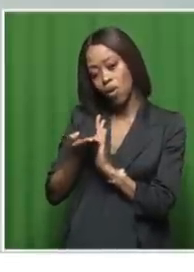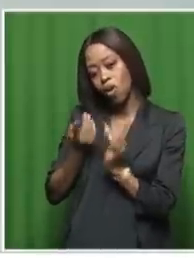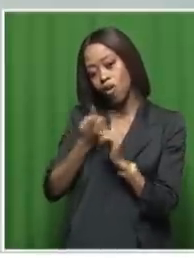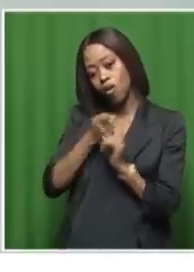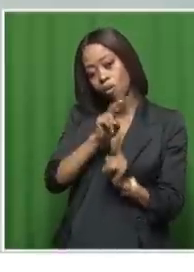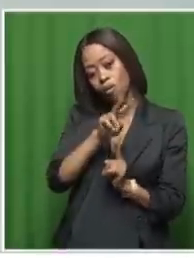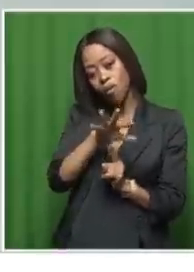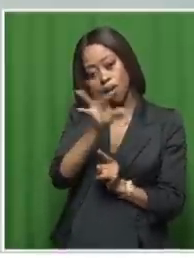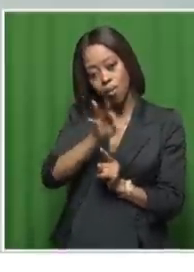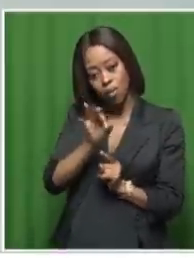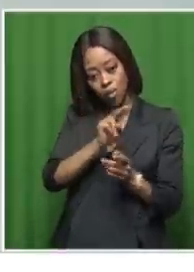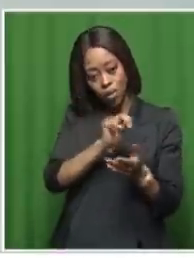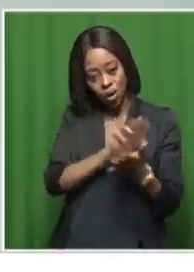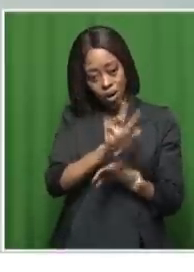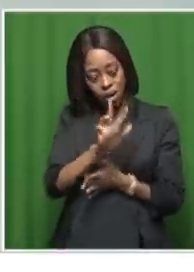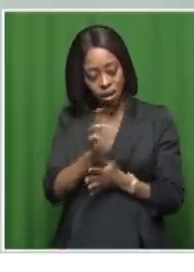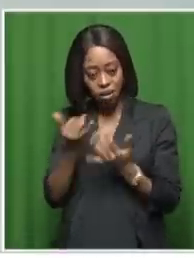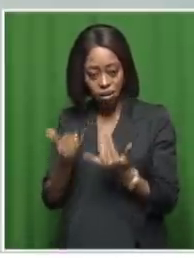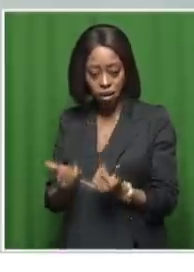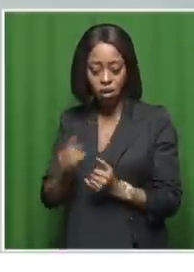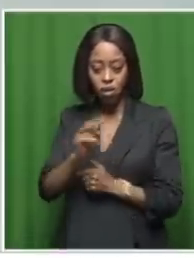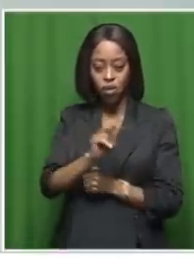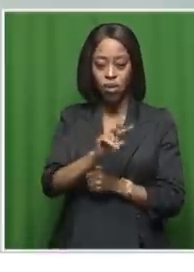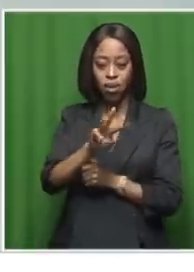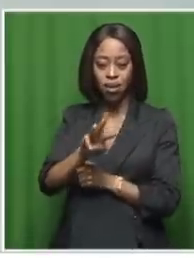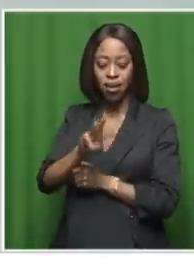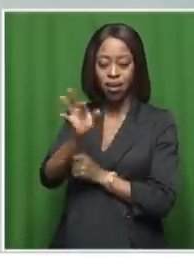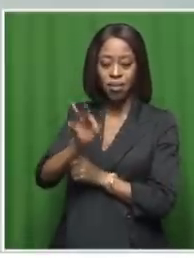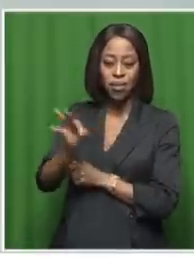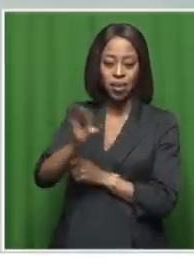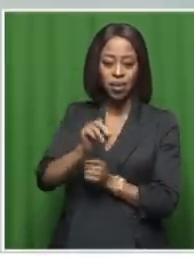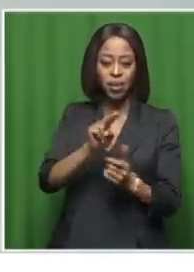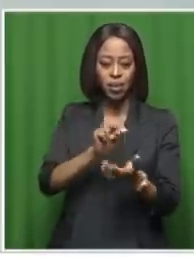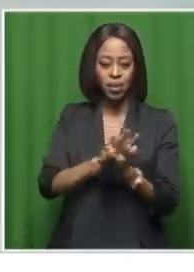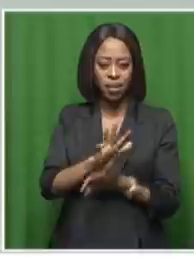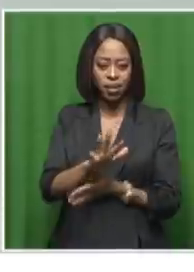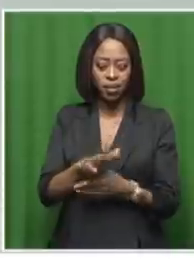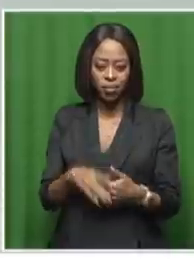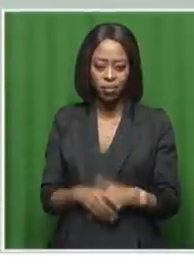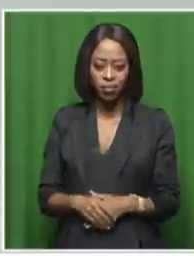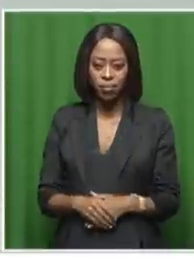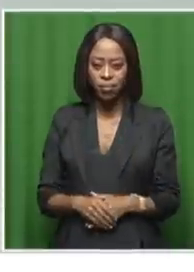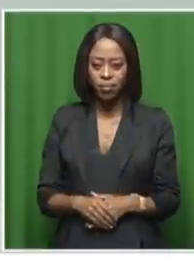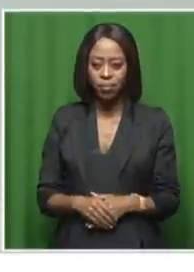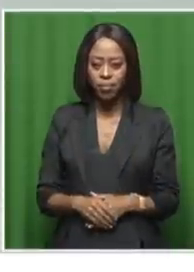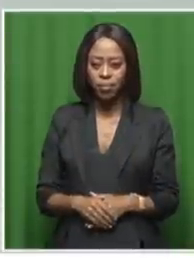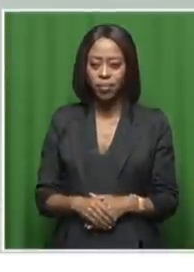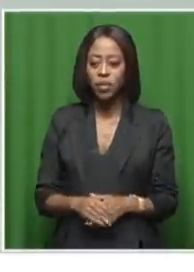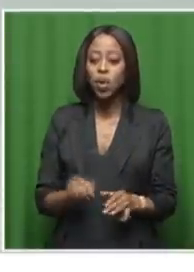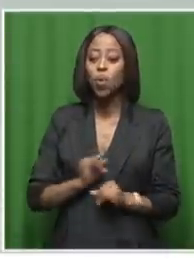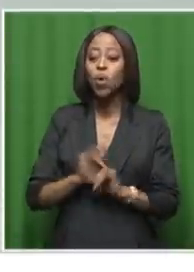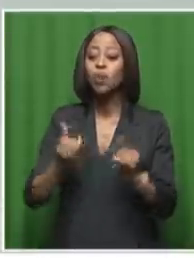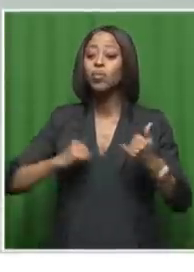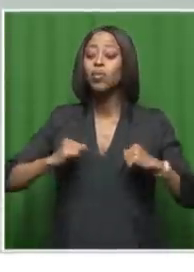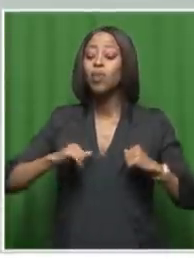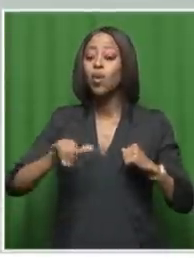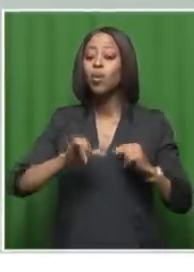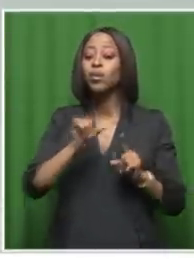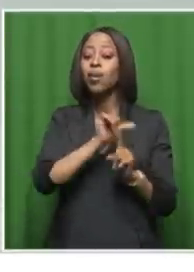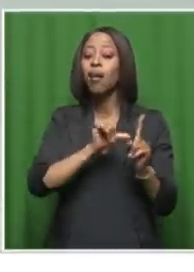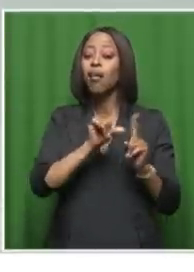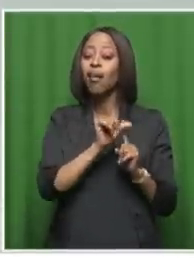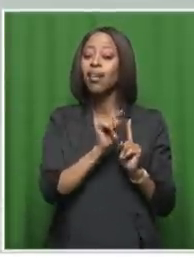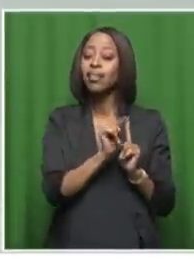in 2018 to 29% in 2019. And the worst performing sectors are the